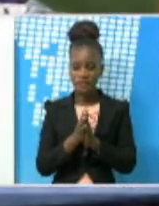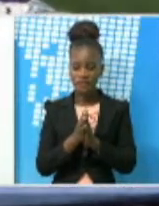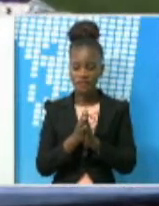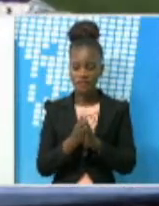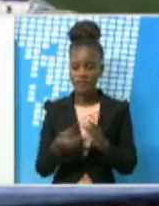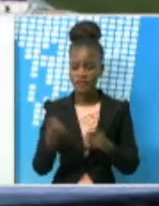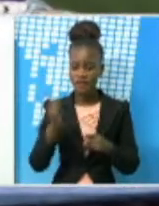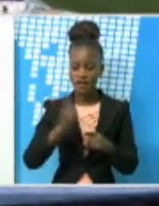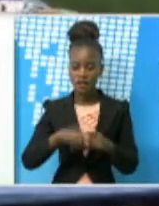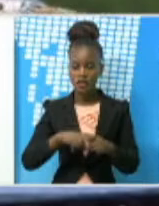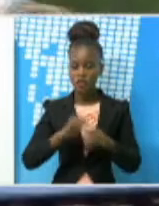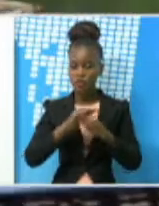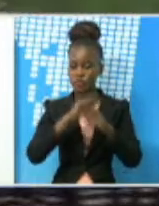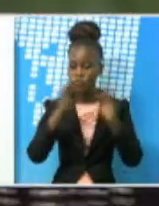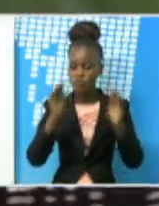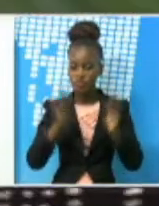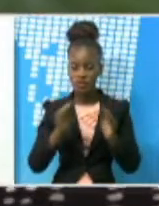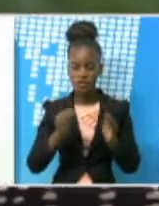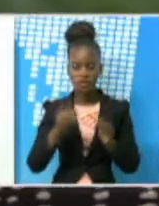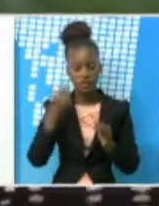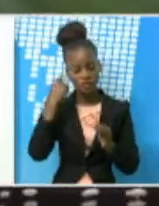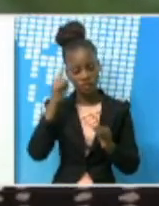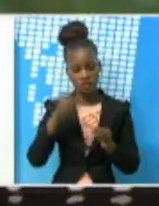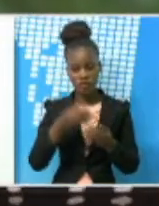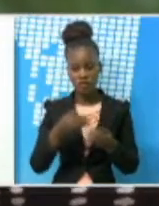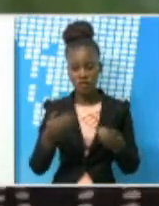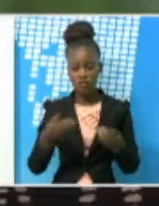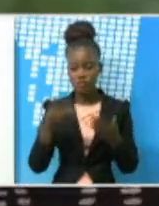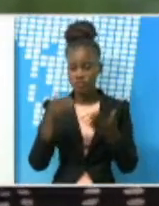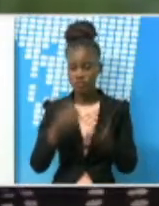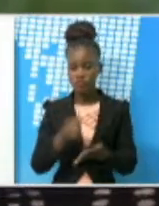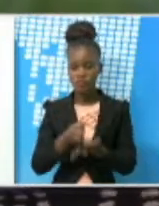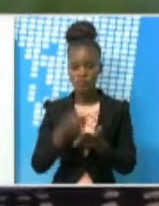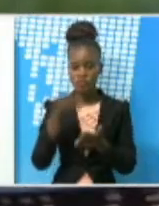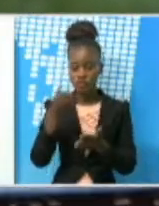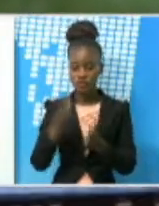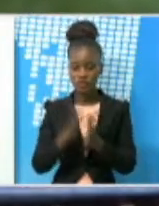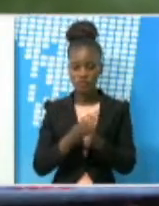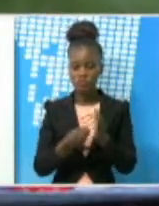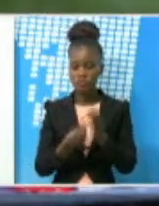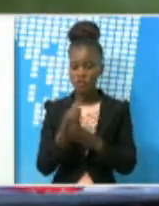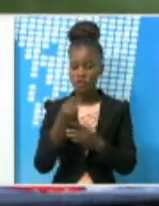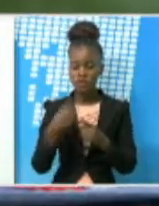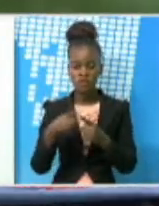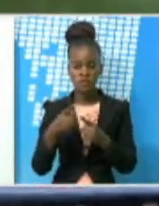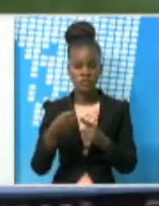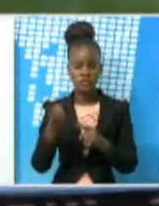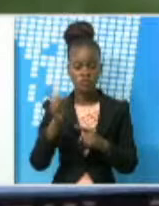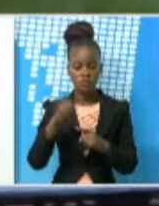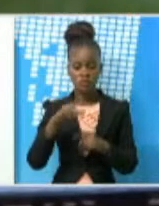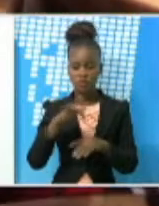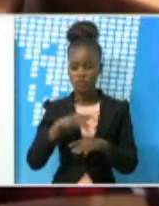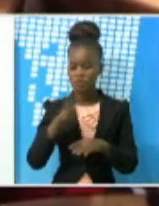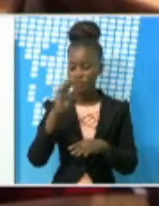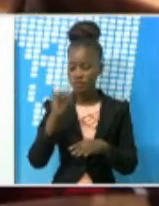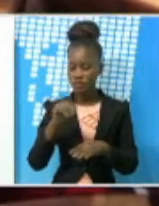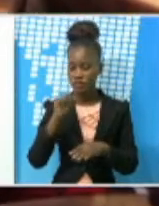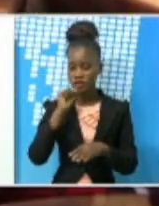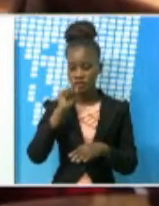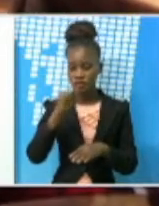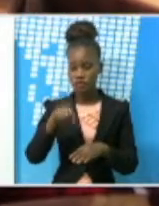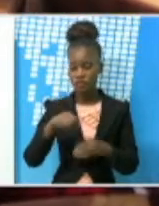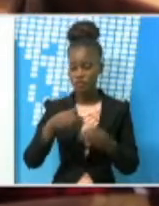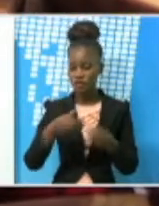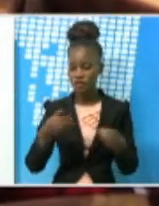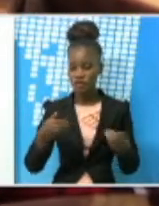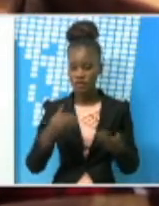Additionally, creating a pipeline for young talent helps to ensure a continued growth and success of the industry by encouraging the young people to